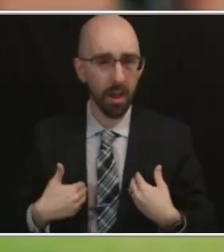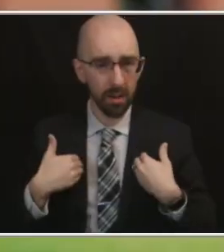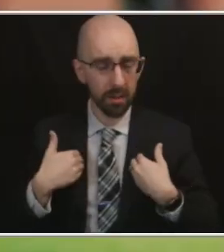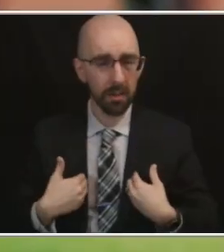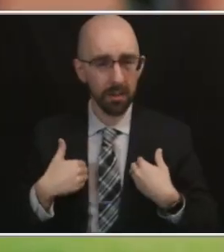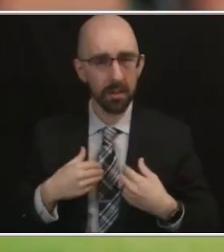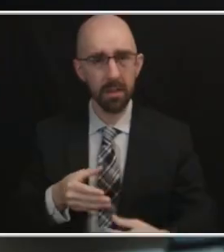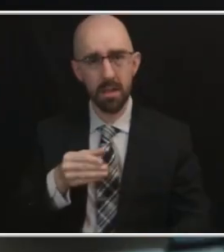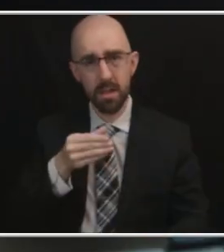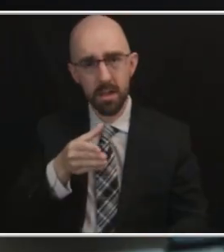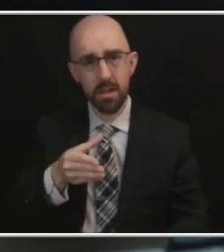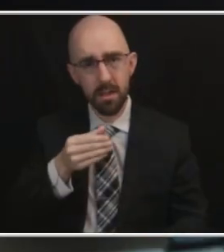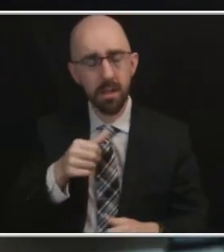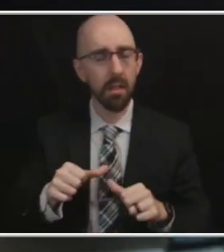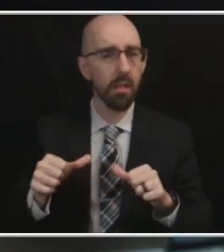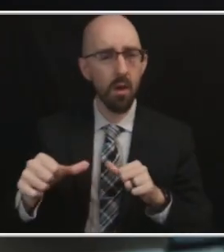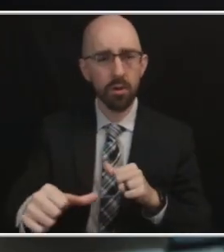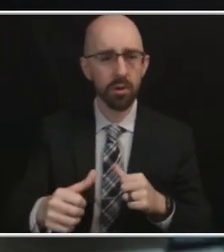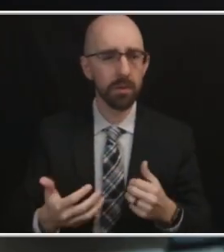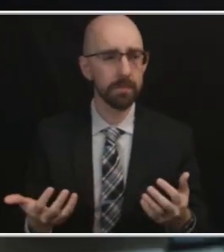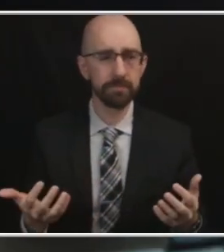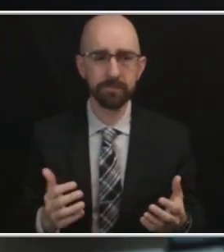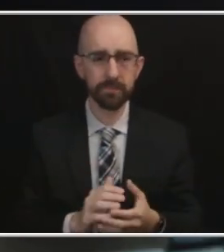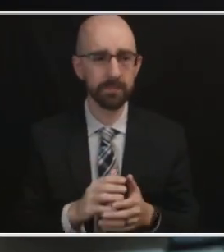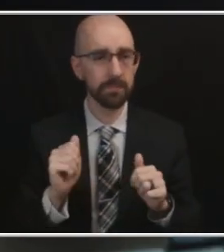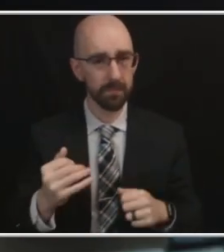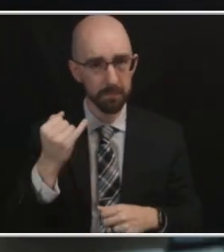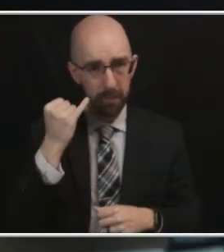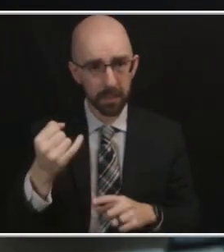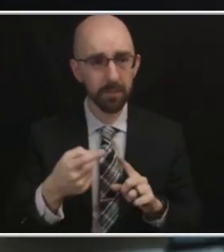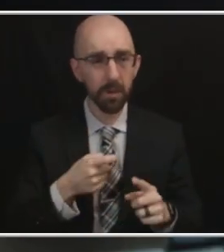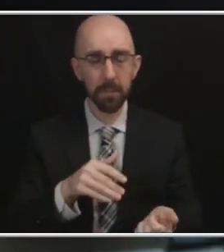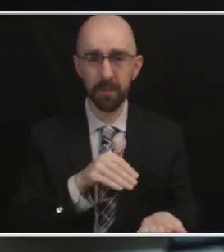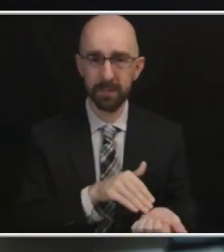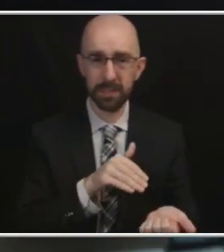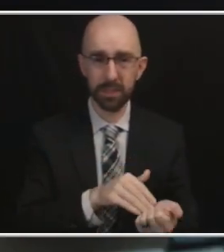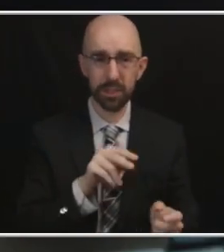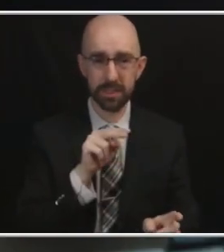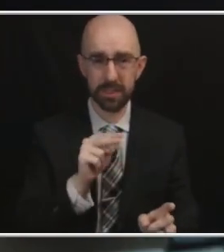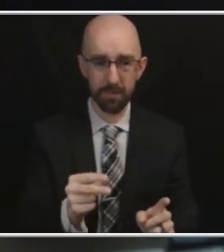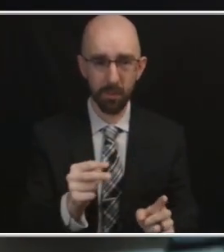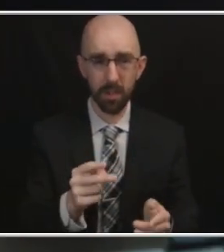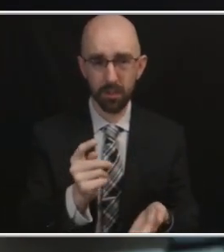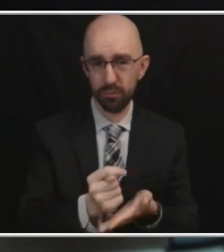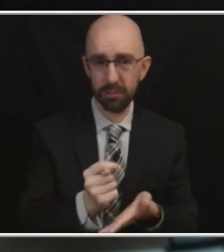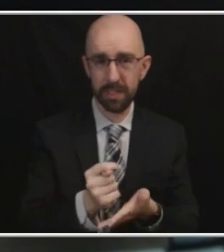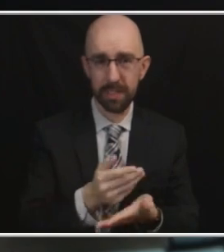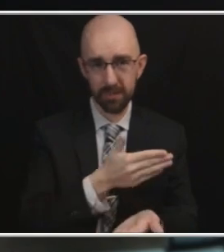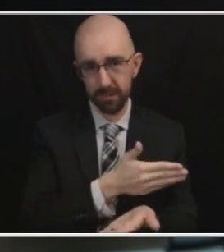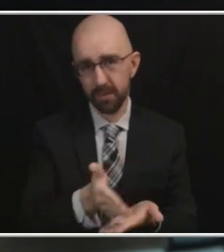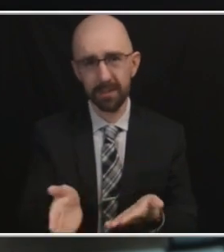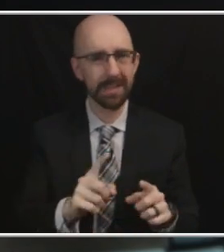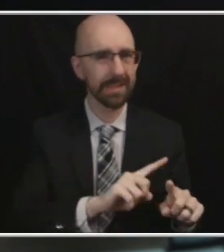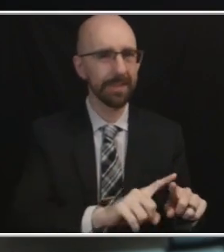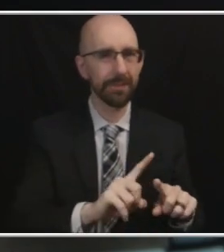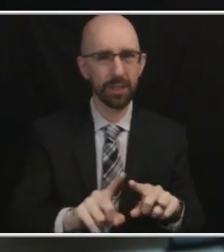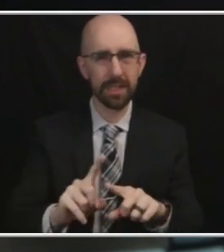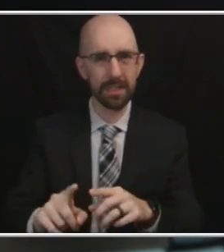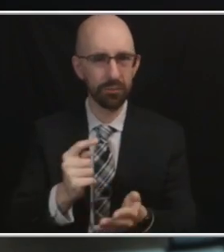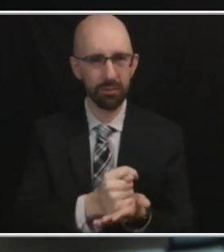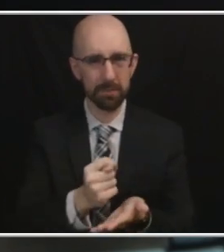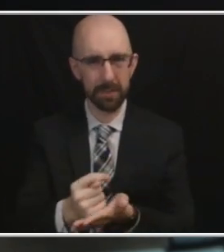long-term. And as you can imagine, from a physician standpoint, treating those are very different treatments. And